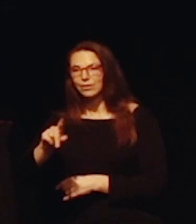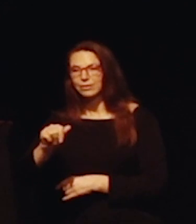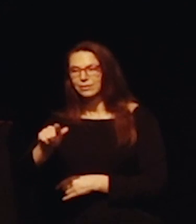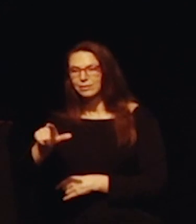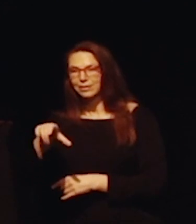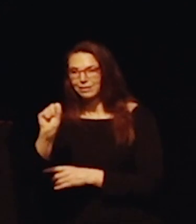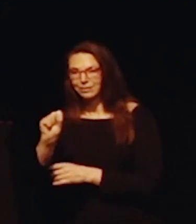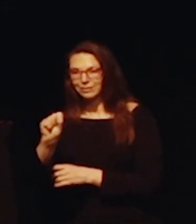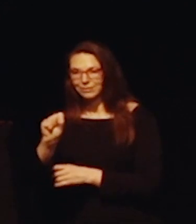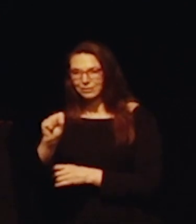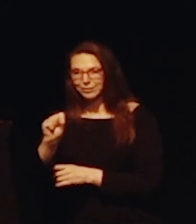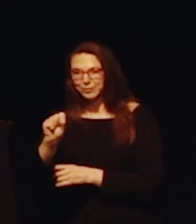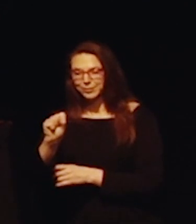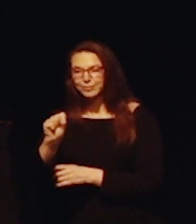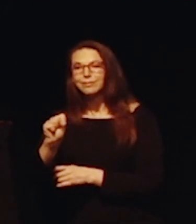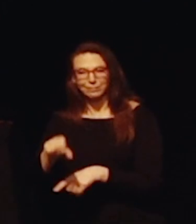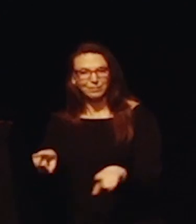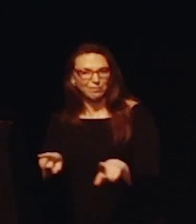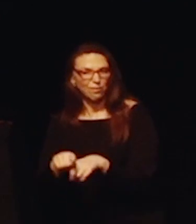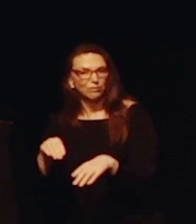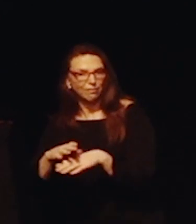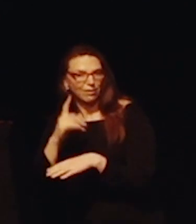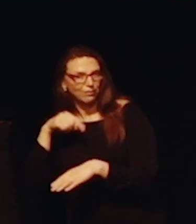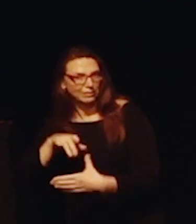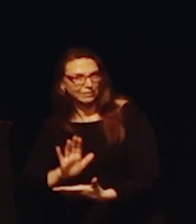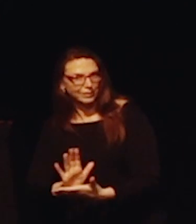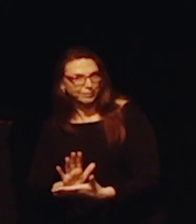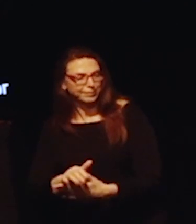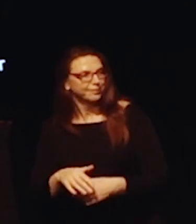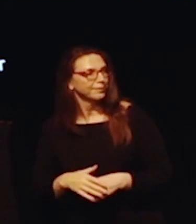We have Lisa Gonzales, also an advisor on the film.